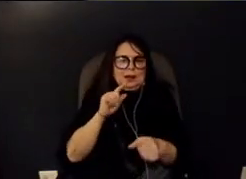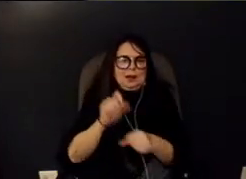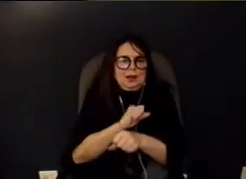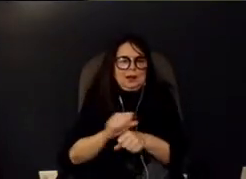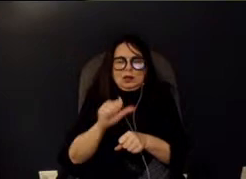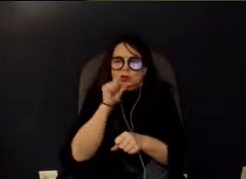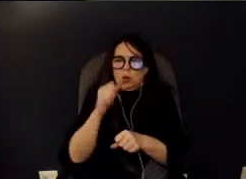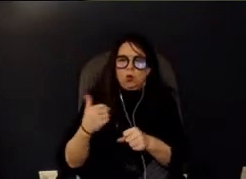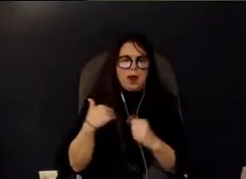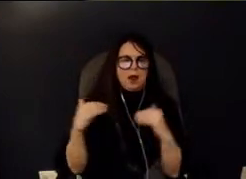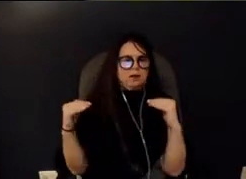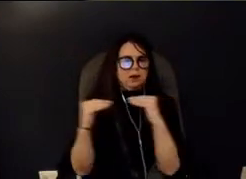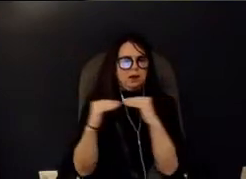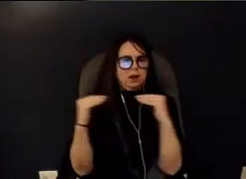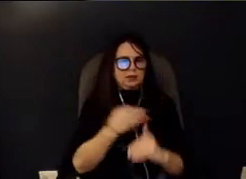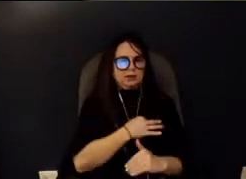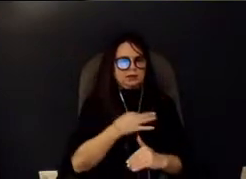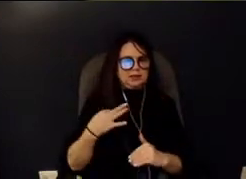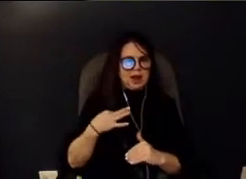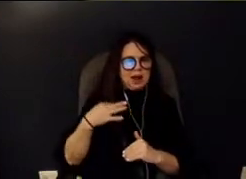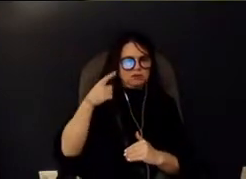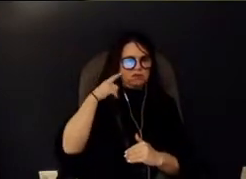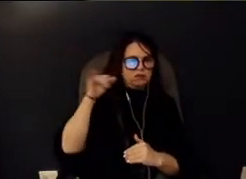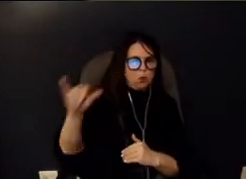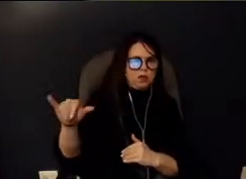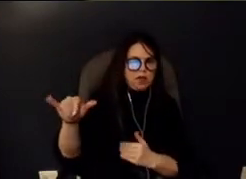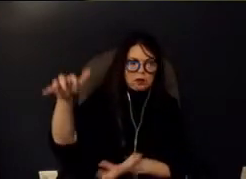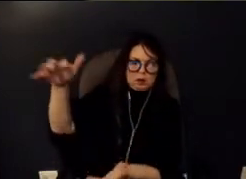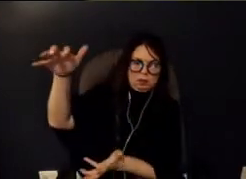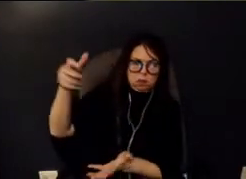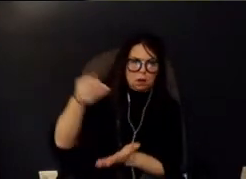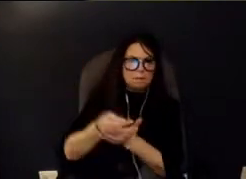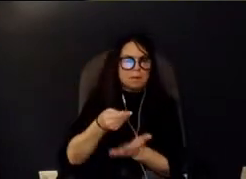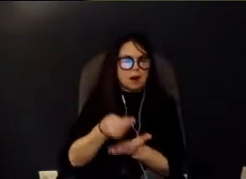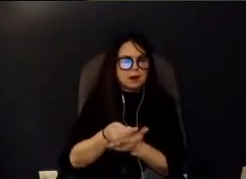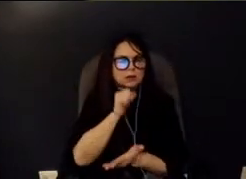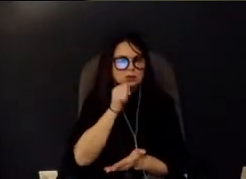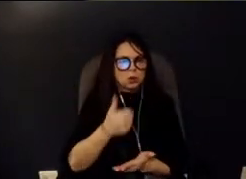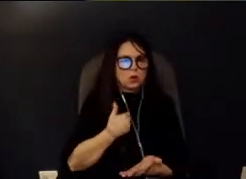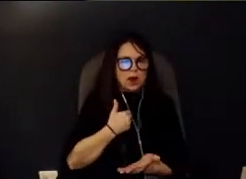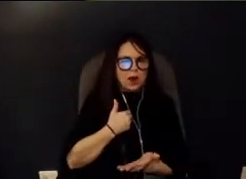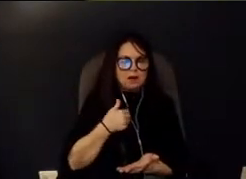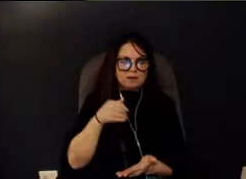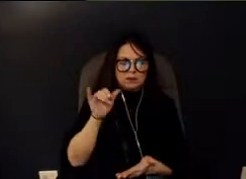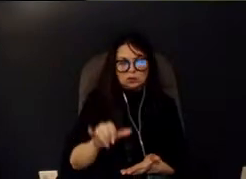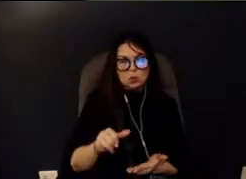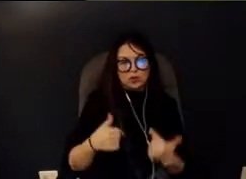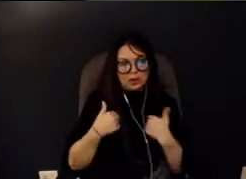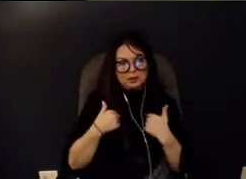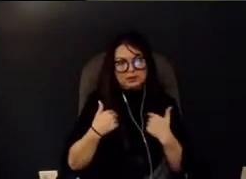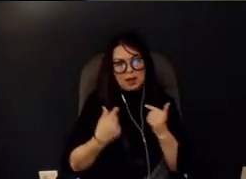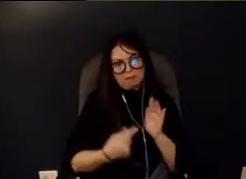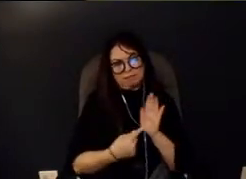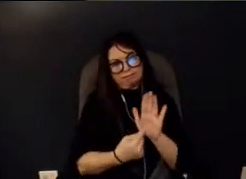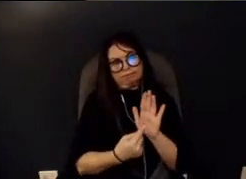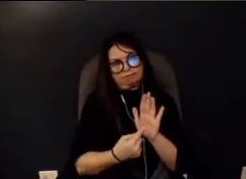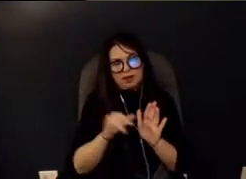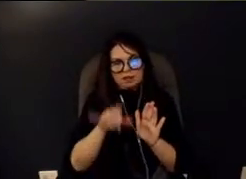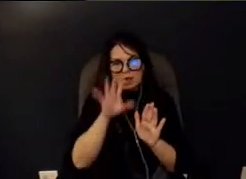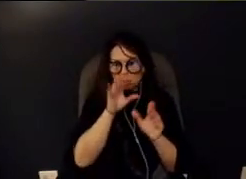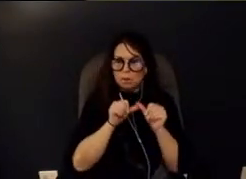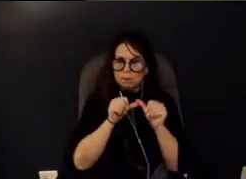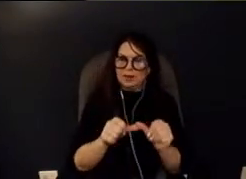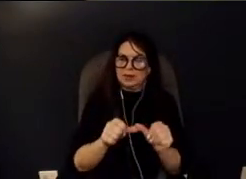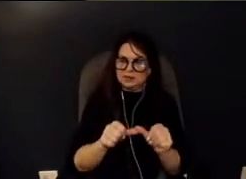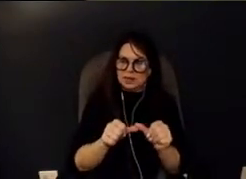So that is why I am supporting this amendment, which maintains the decision that we made in the last budget